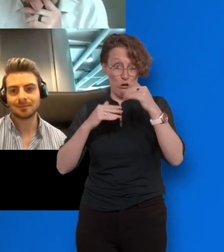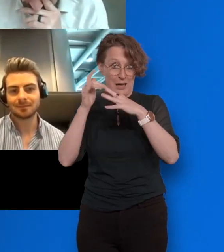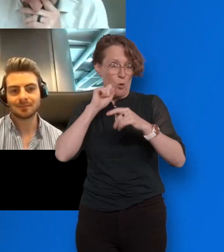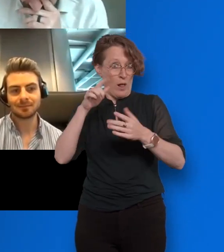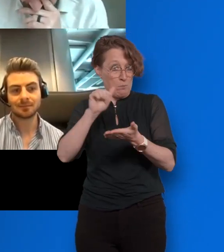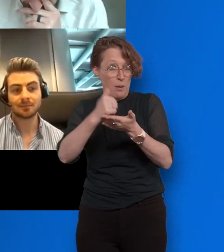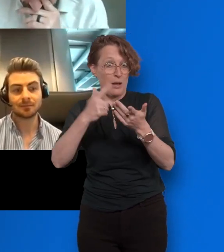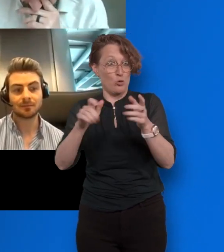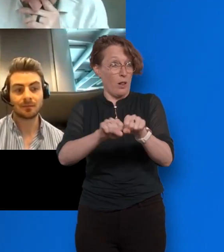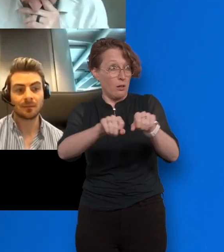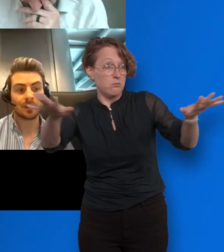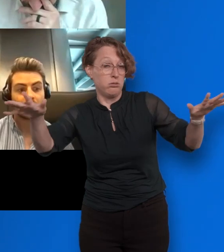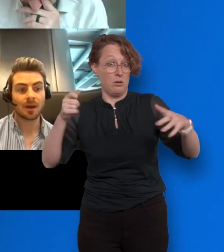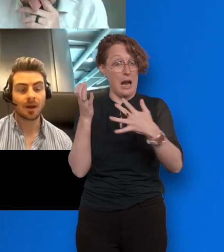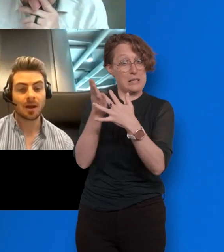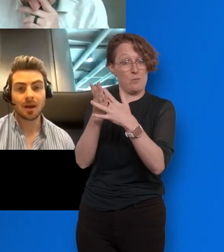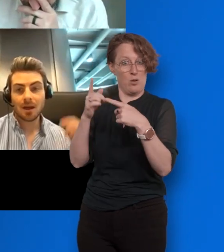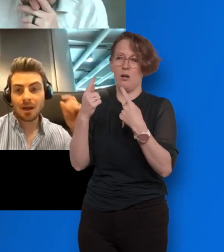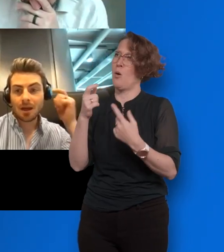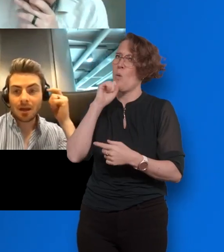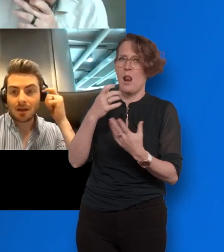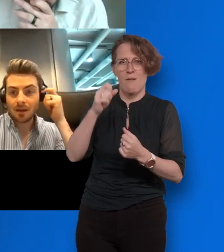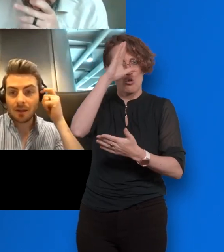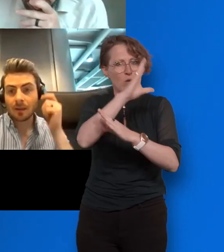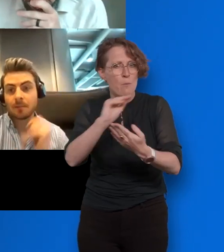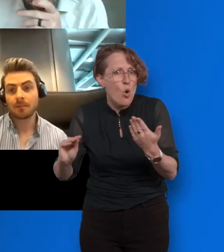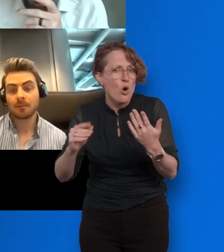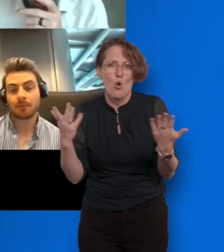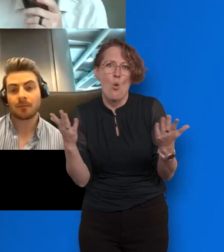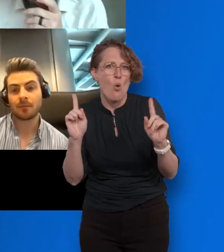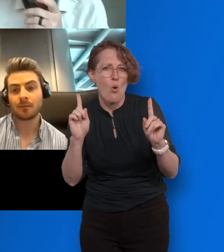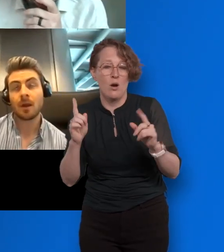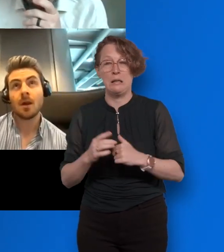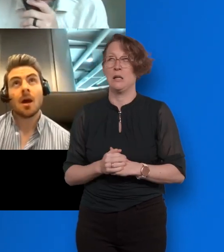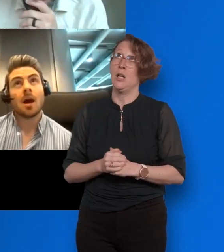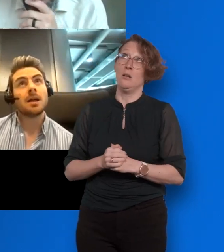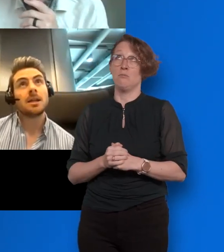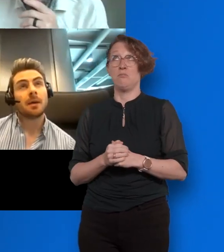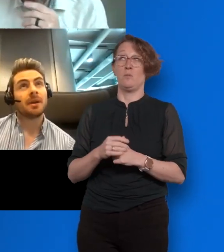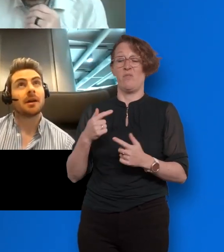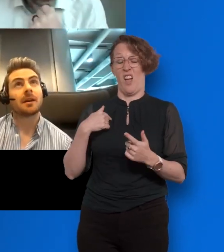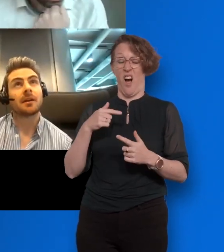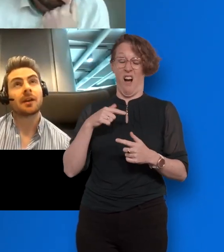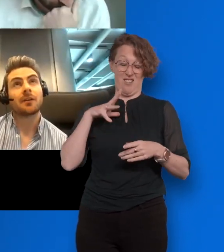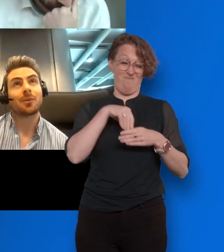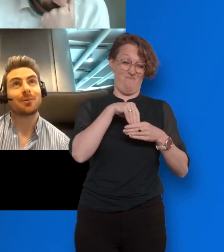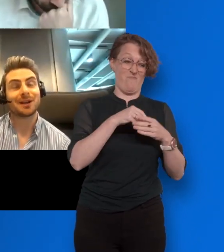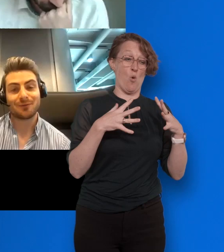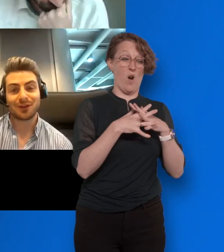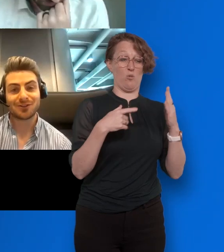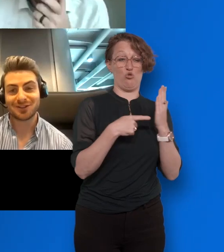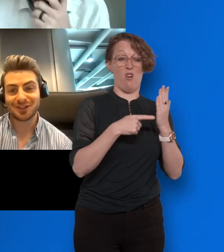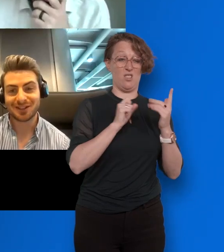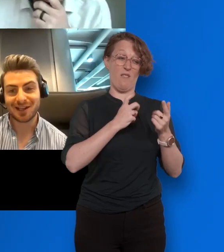the training? Is there a chance for there to be anything like a report or? Yeah, I mean, I guess that's